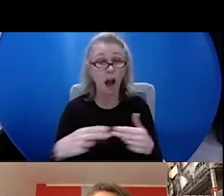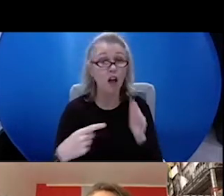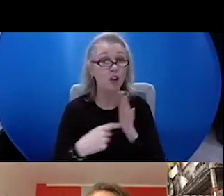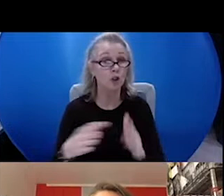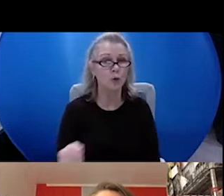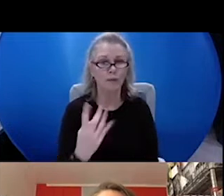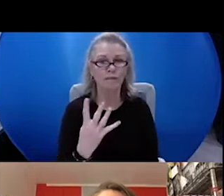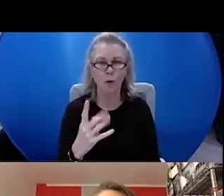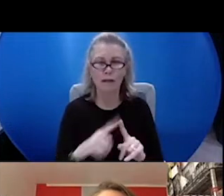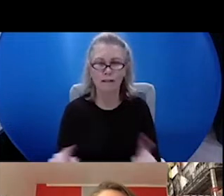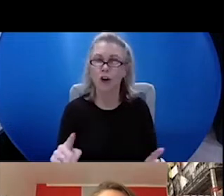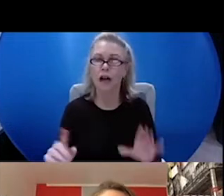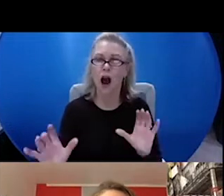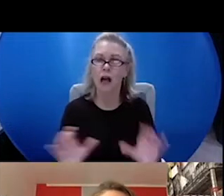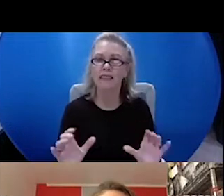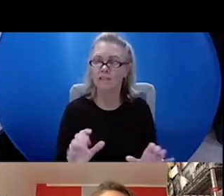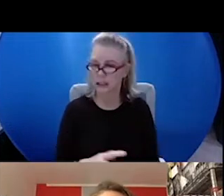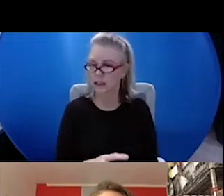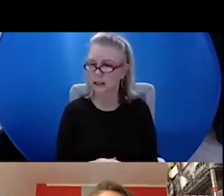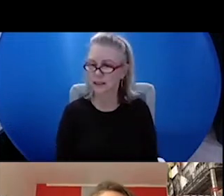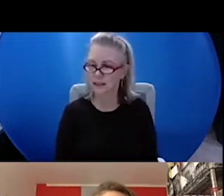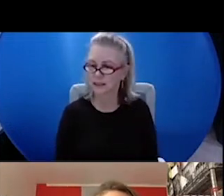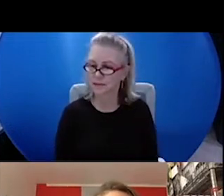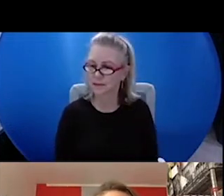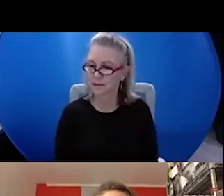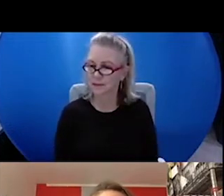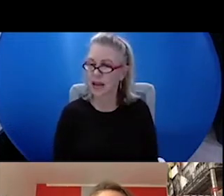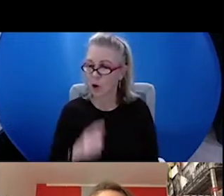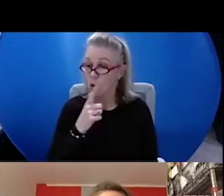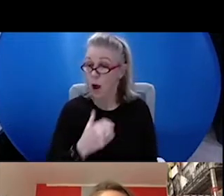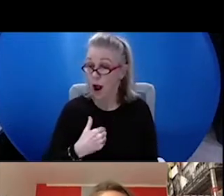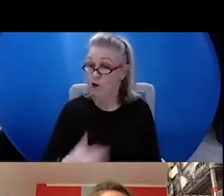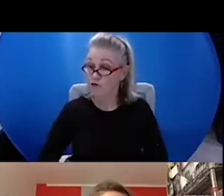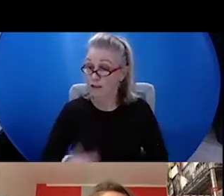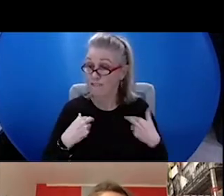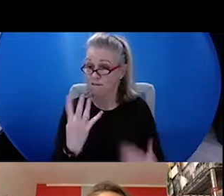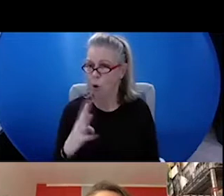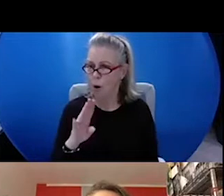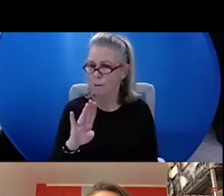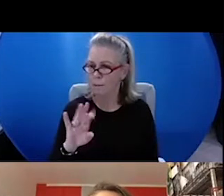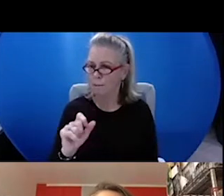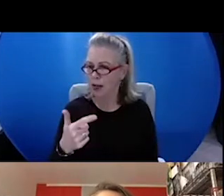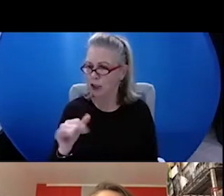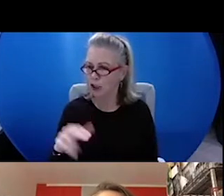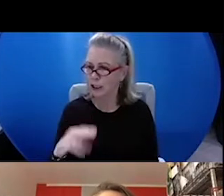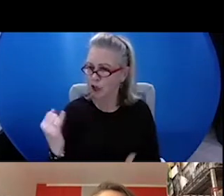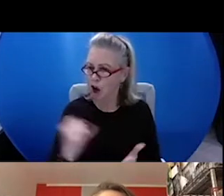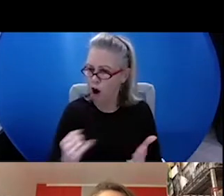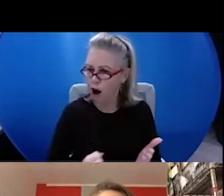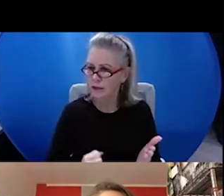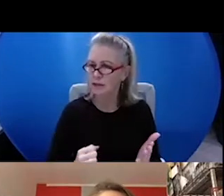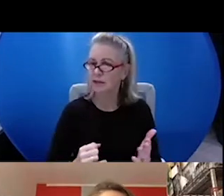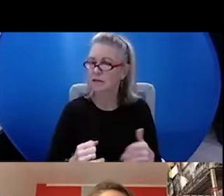each has come since 2018 for a 2-month residency, supported by a substantial grant offered by